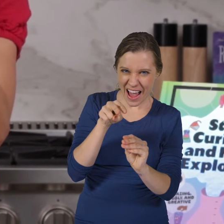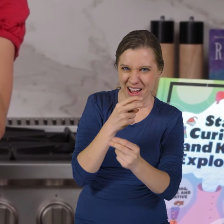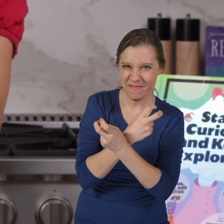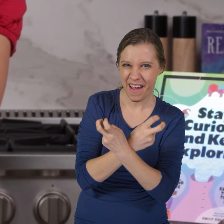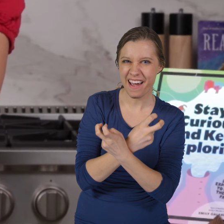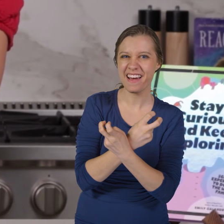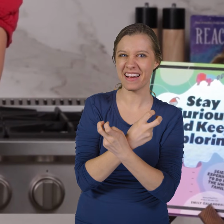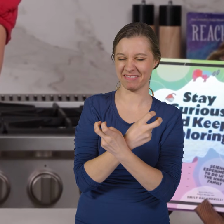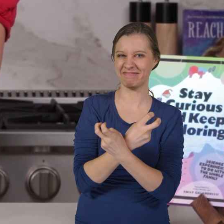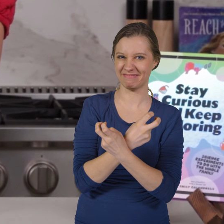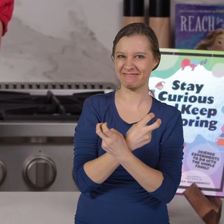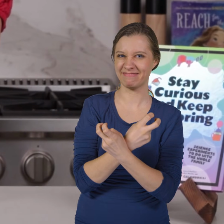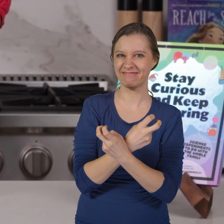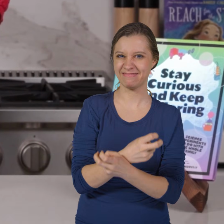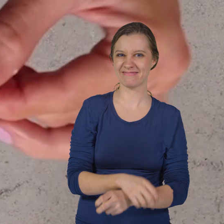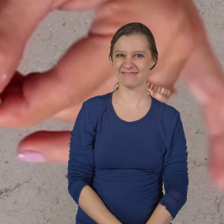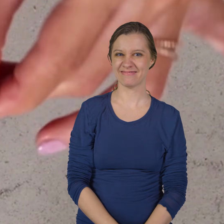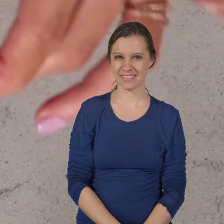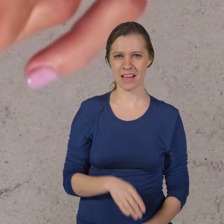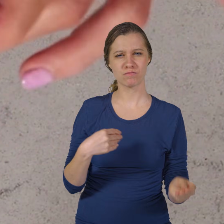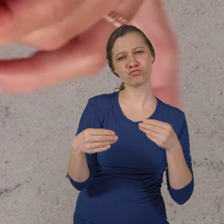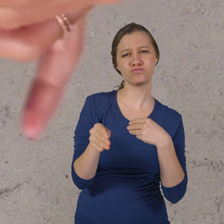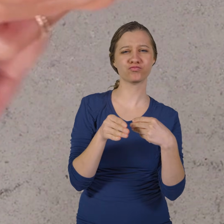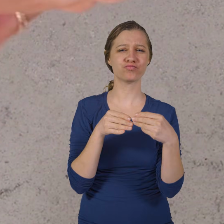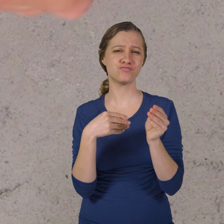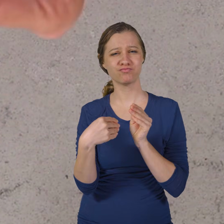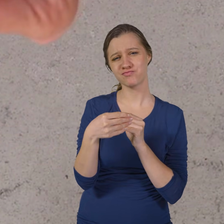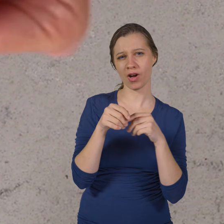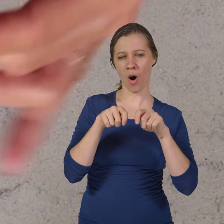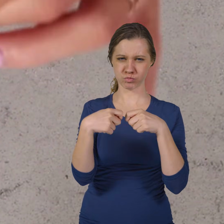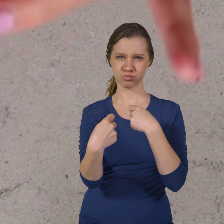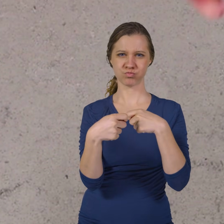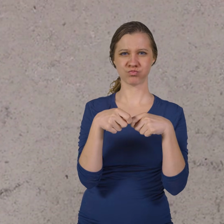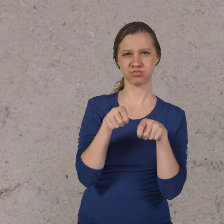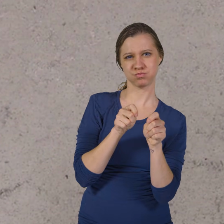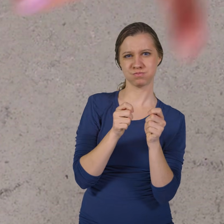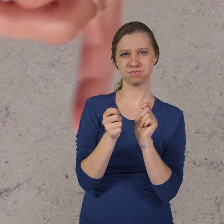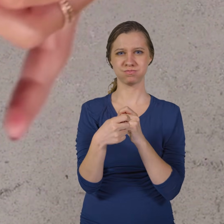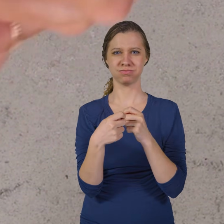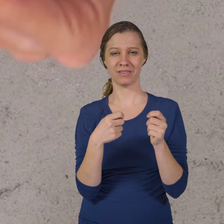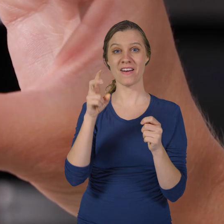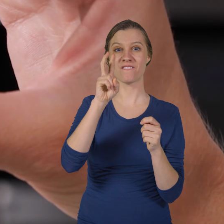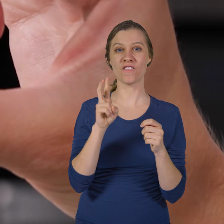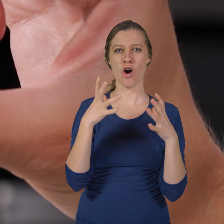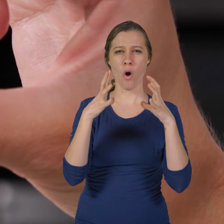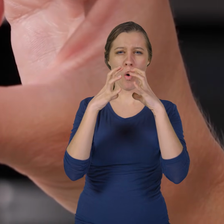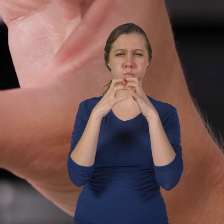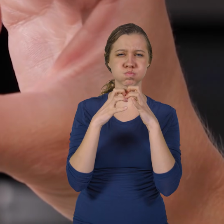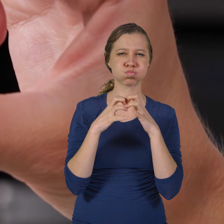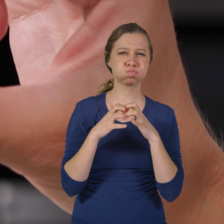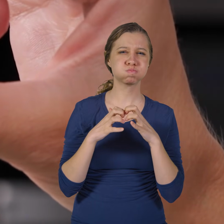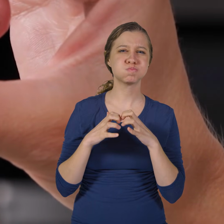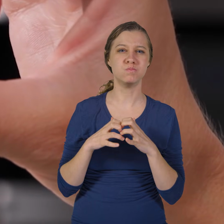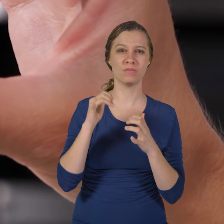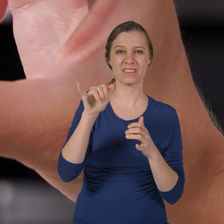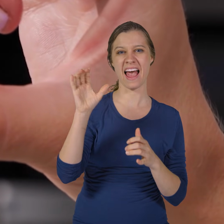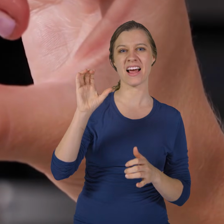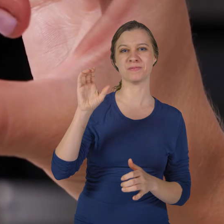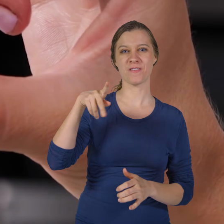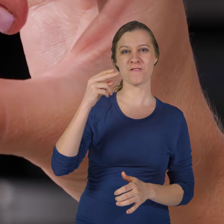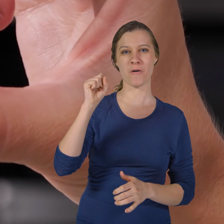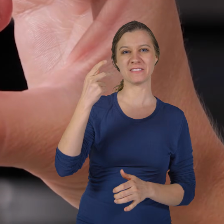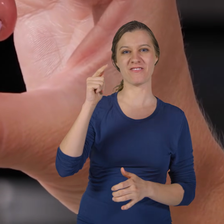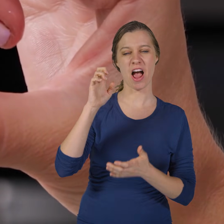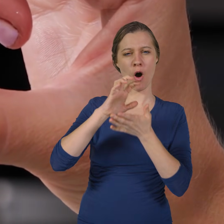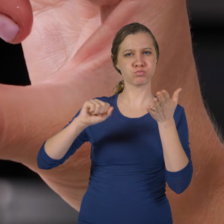Oh, look at that bone. Look how flexible our bone is. That vinegar has now dissolved most of